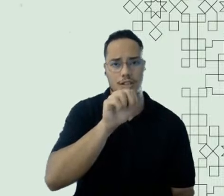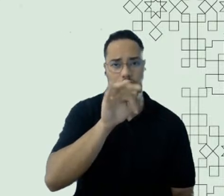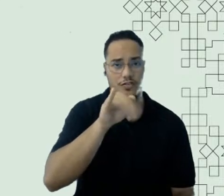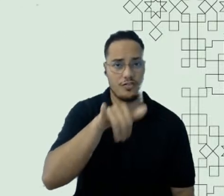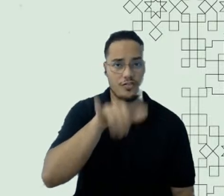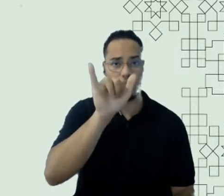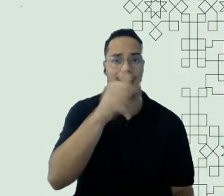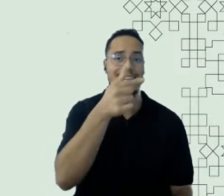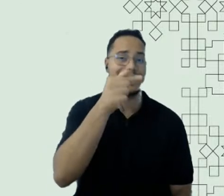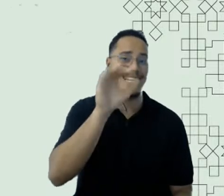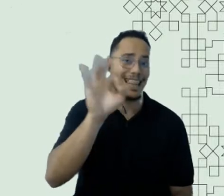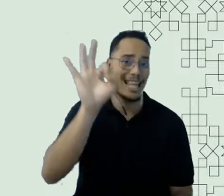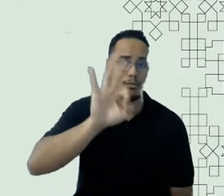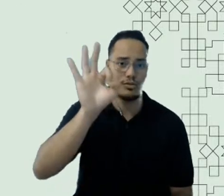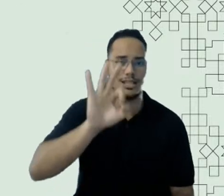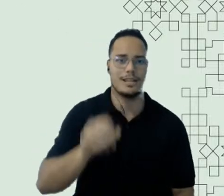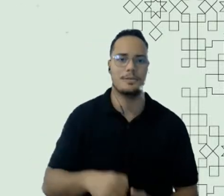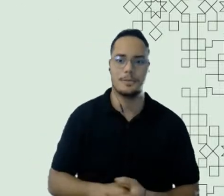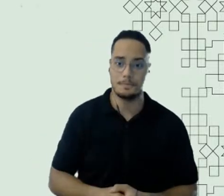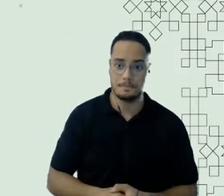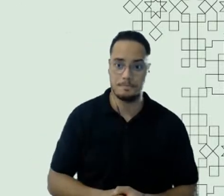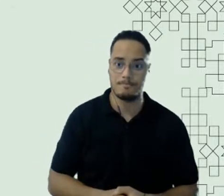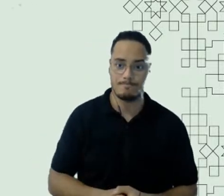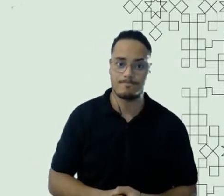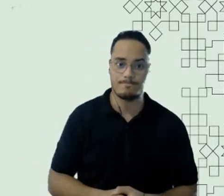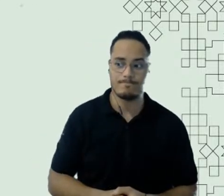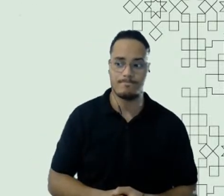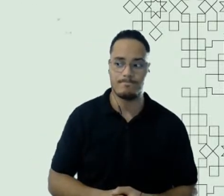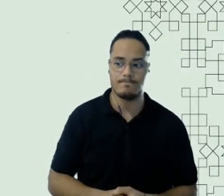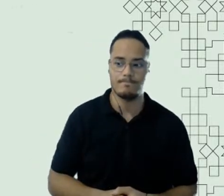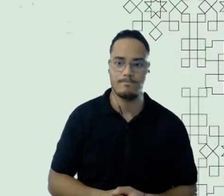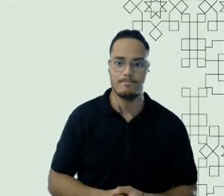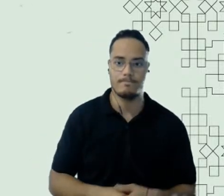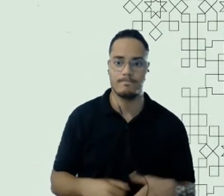legitimate services too, and this is what